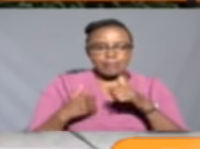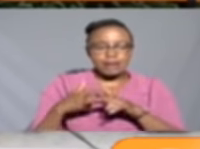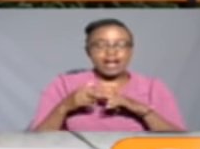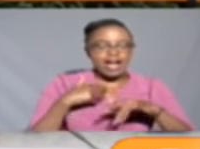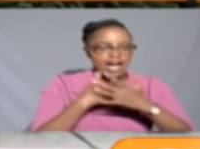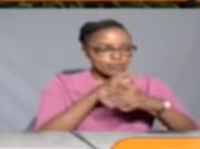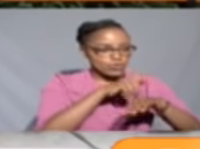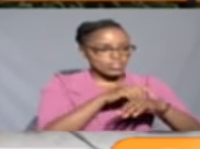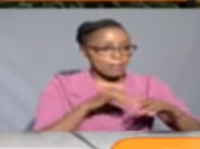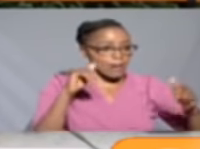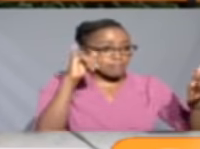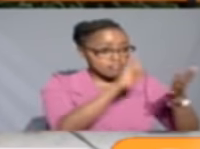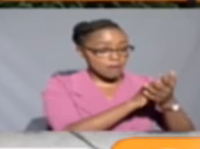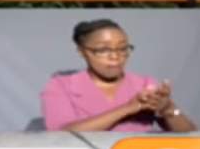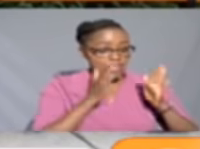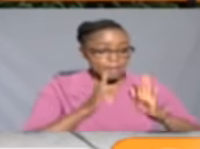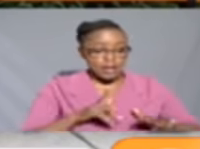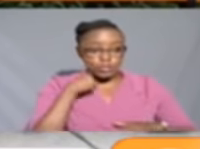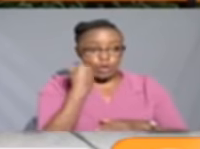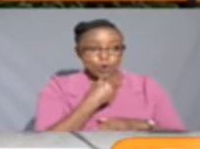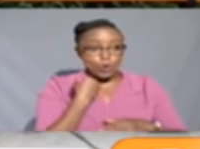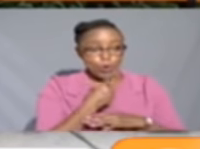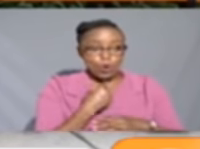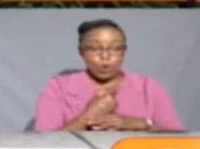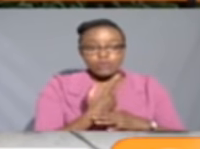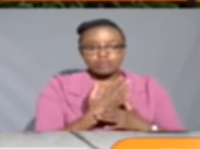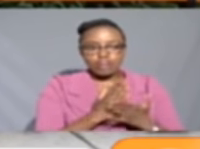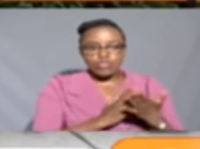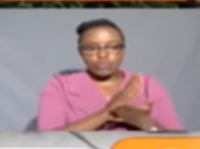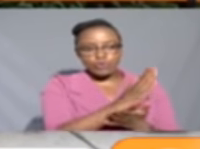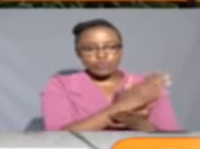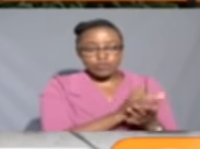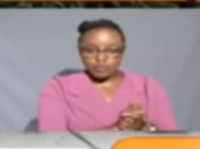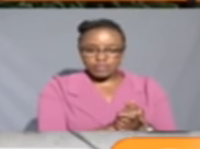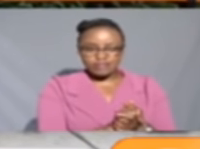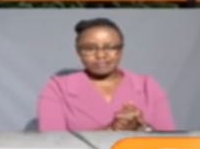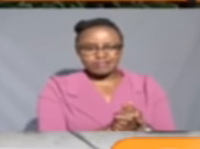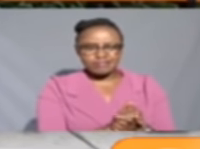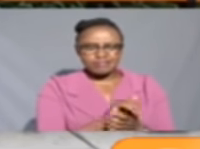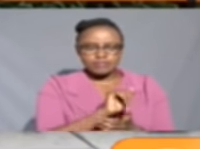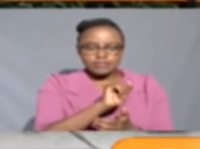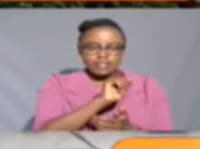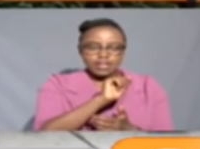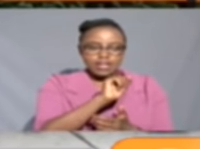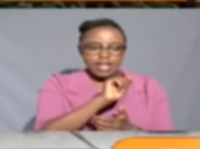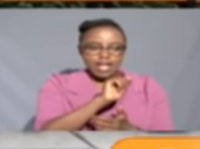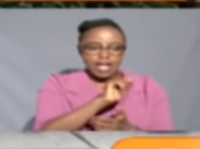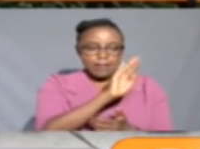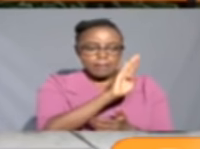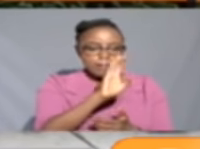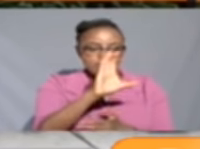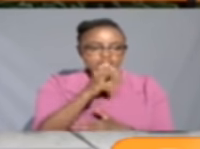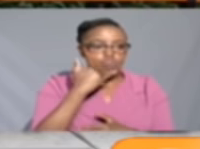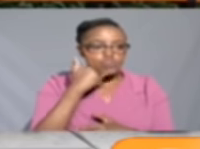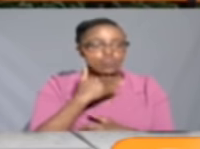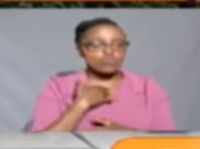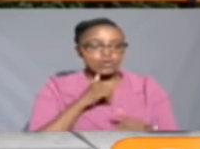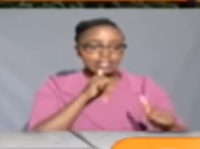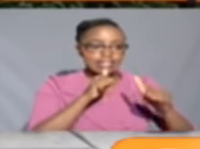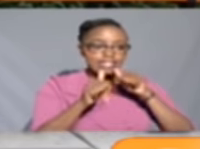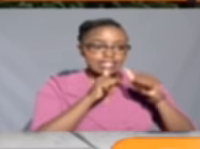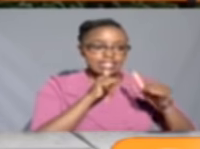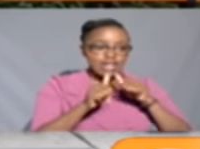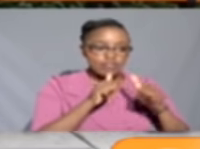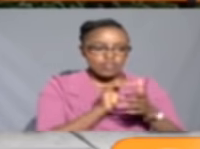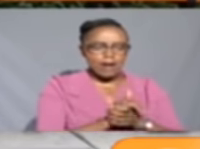boarded. She's also the one who put me through to Apollo Mboya, who the BBC had called, wanted an interview. Yes.